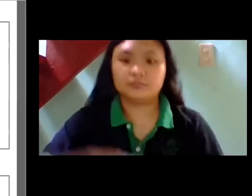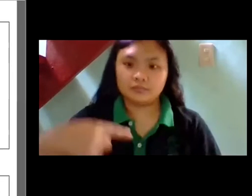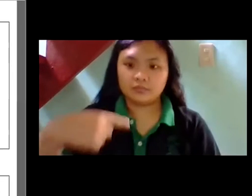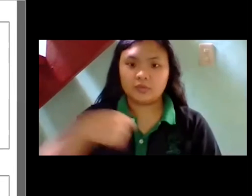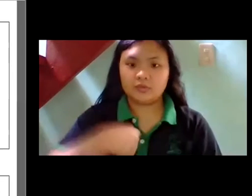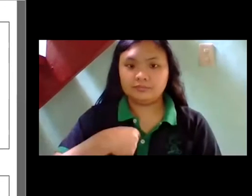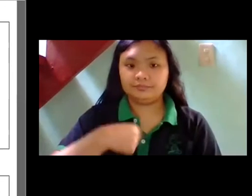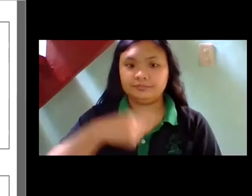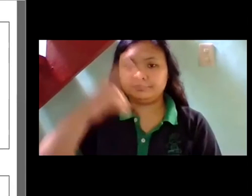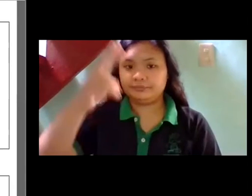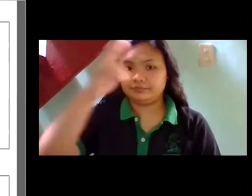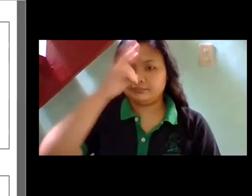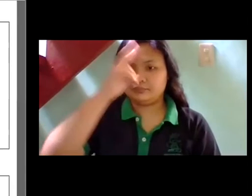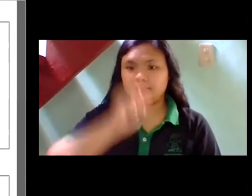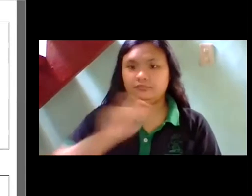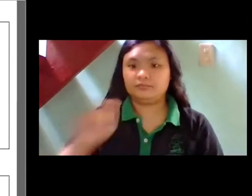Okay.